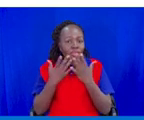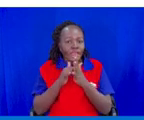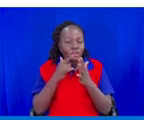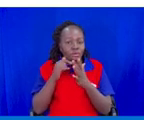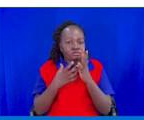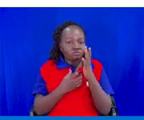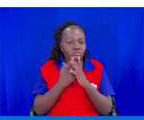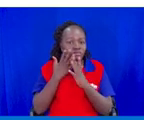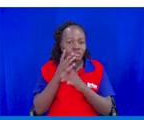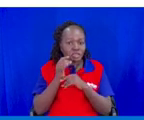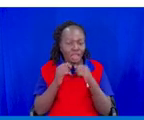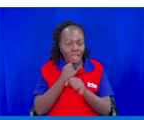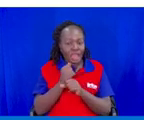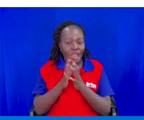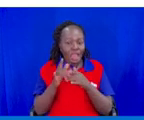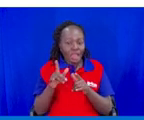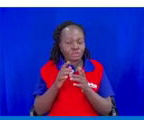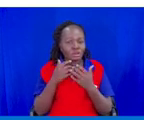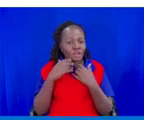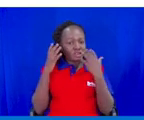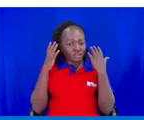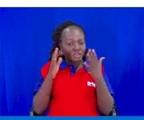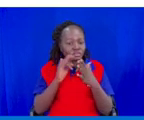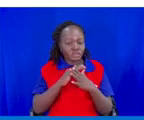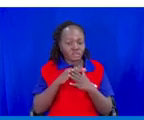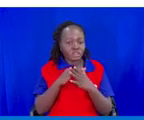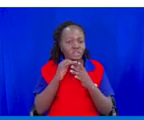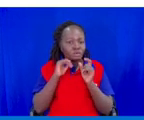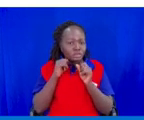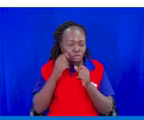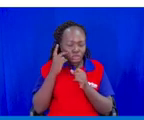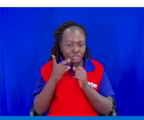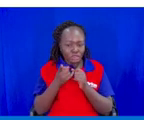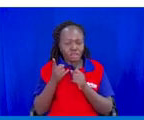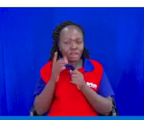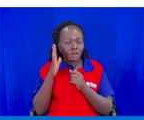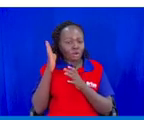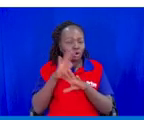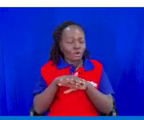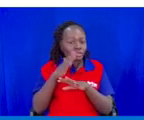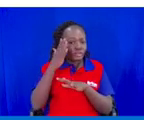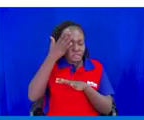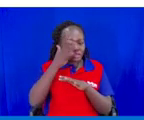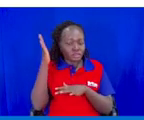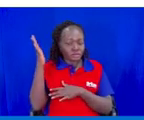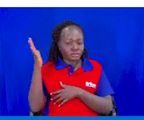you to have greater functionality. So as you can see on the screen there, you can open up an account